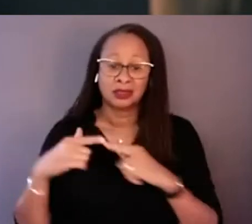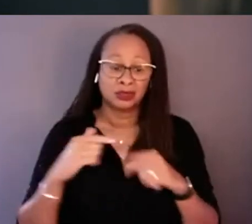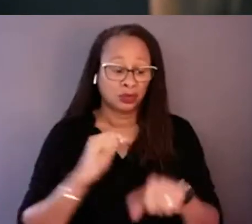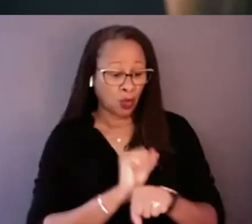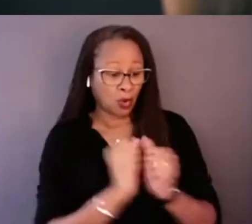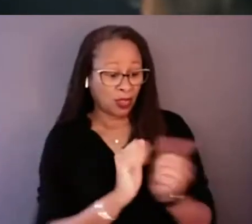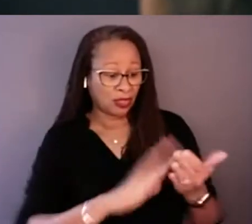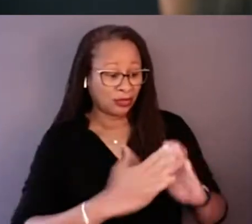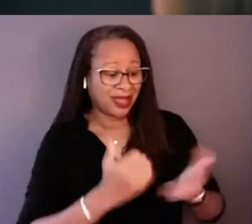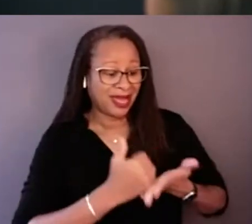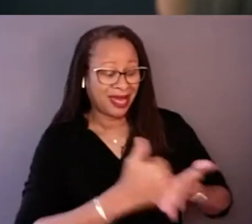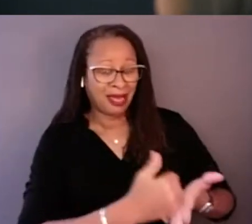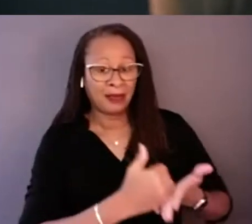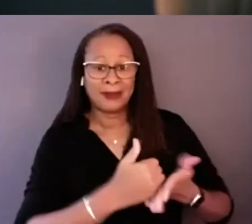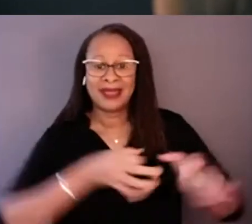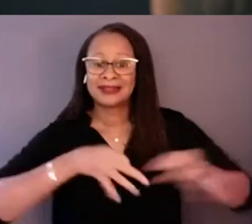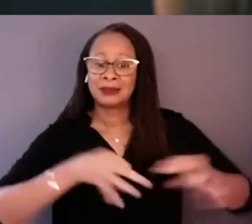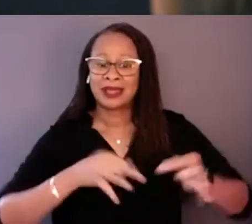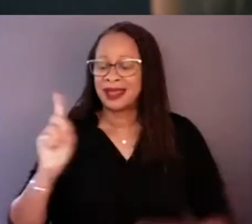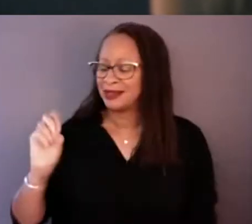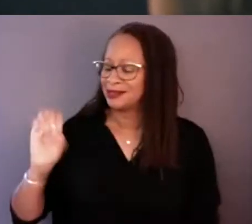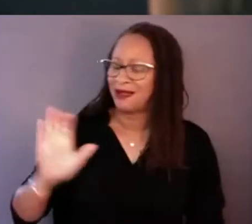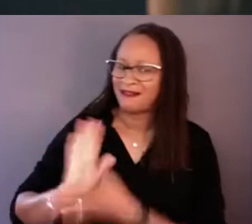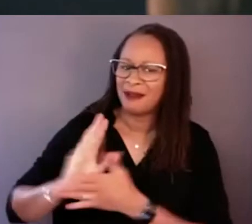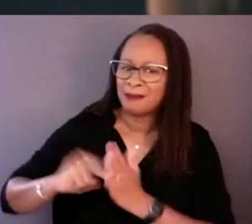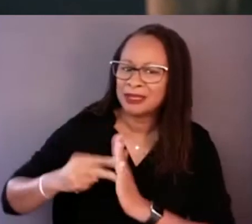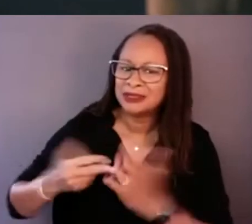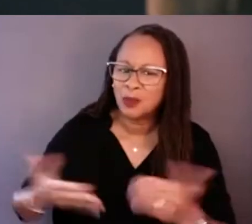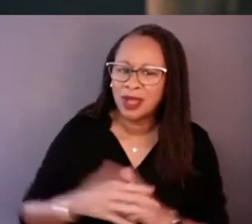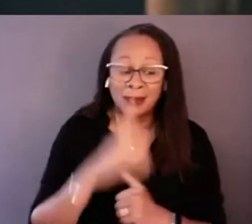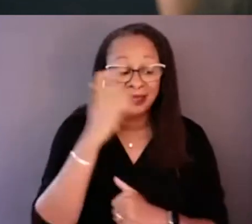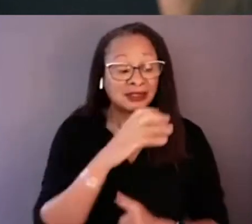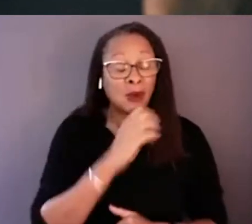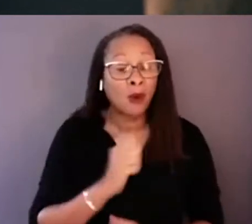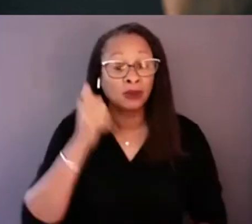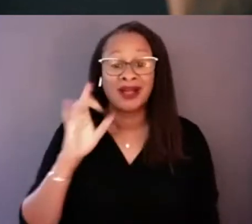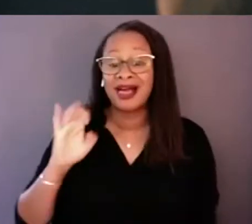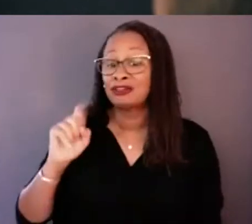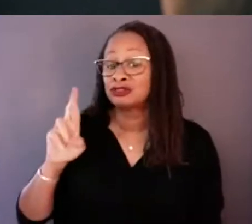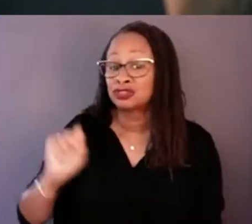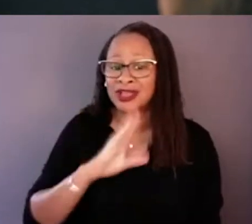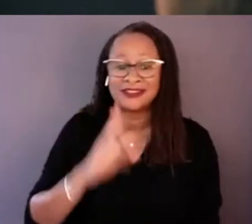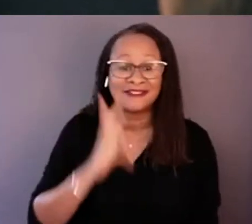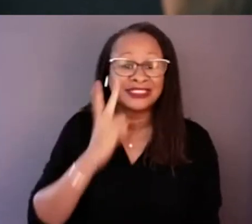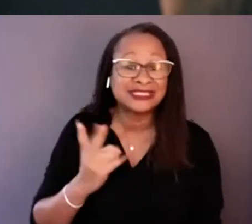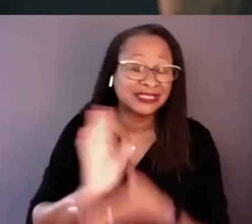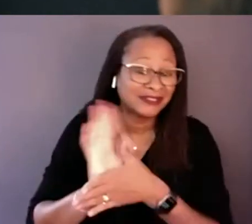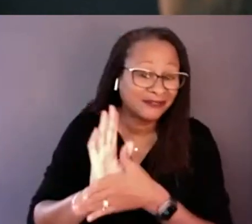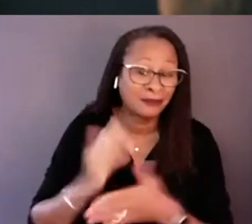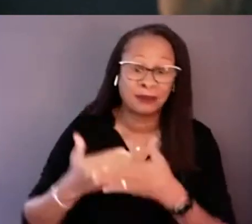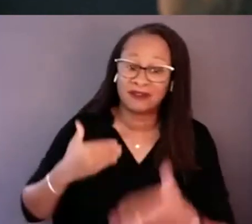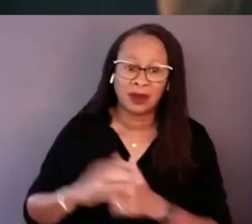film was, because especially the elders in this community had never seen a film before. And so how do you, you know, move into